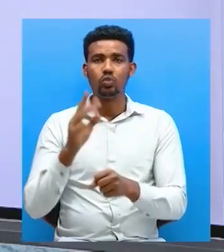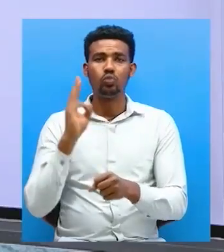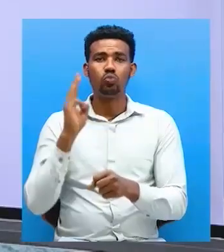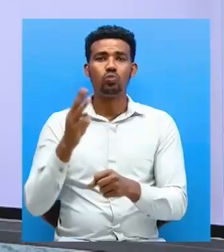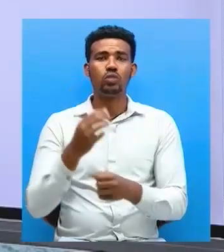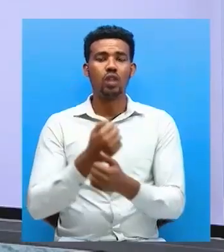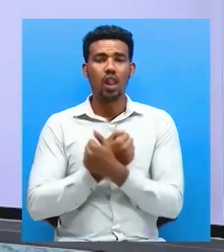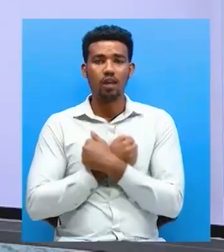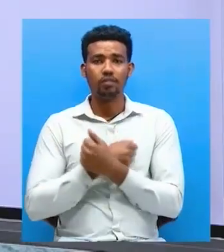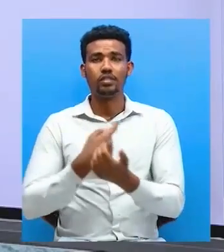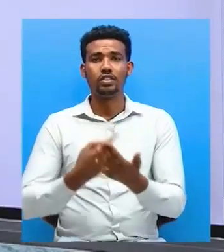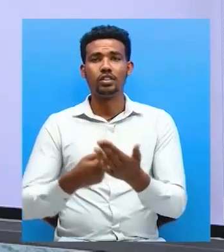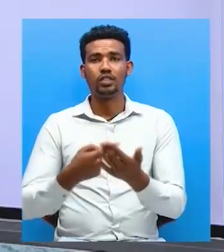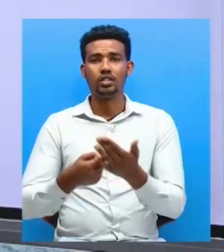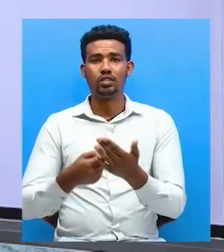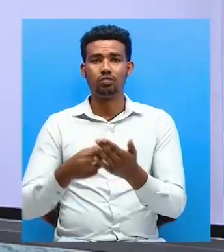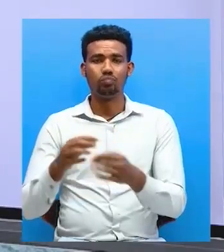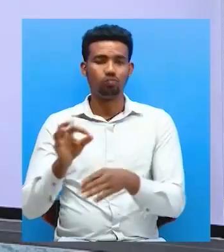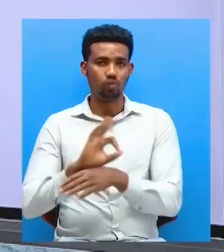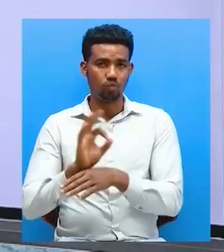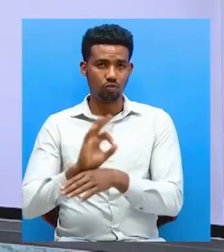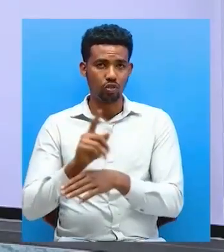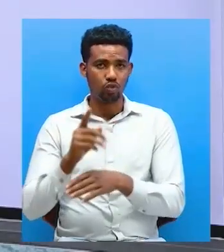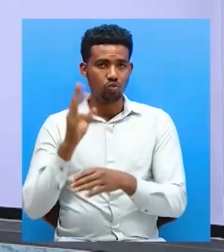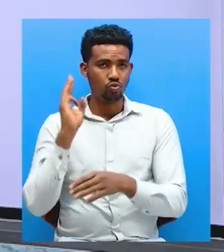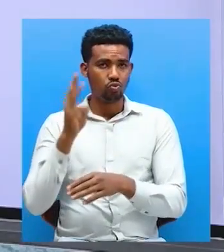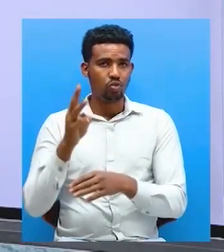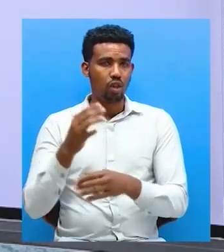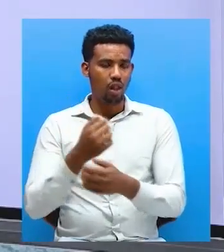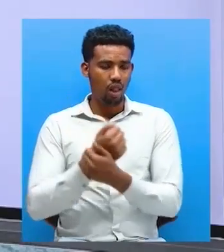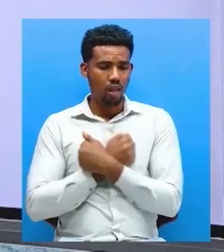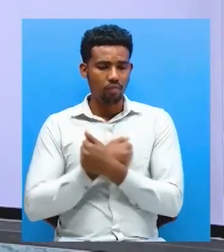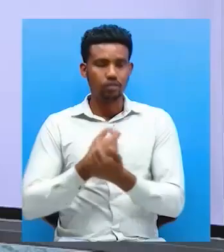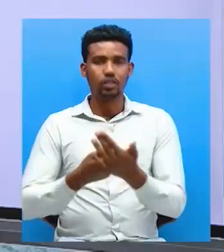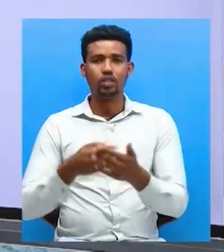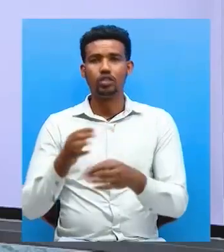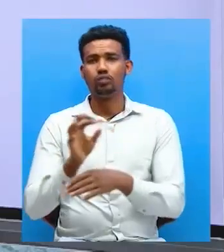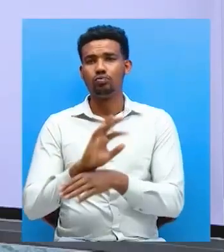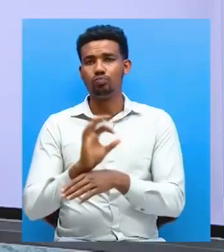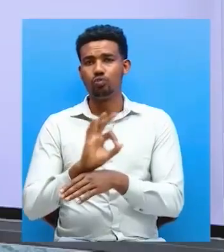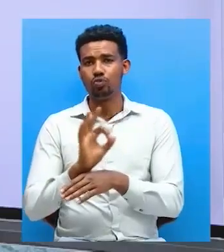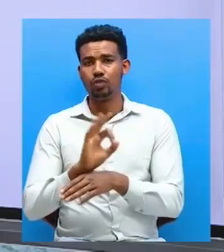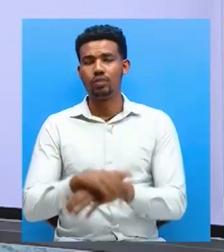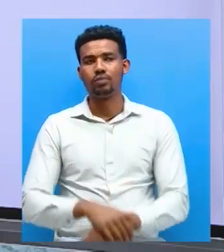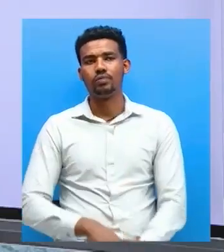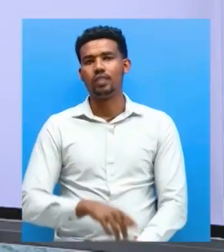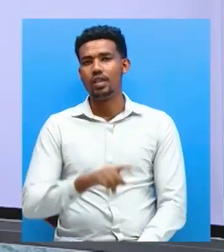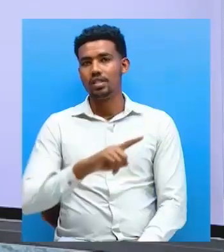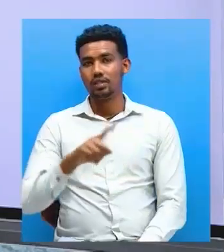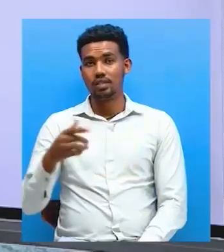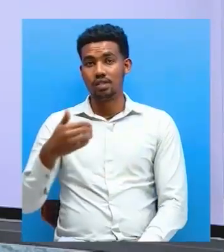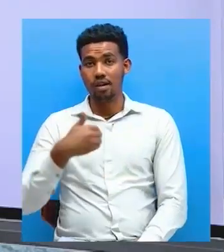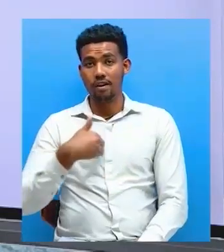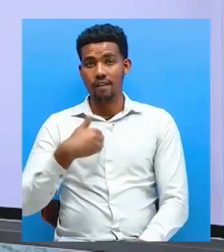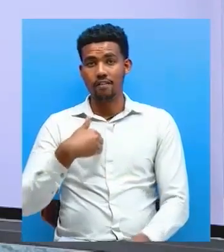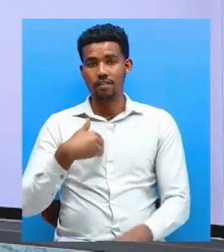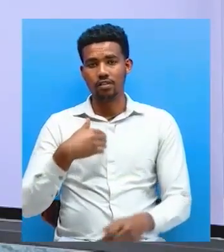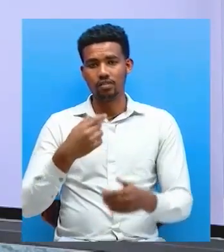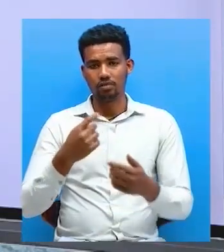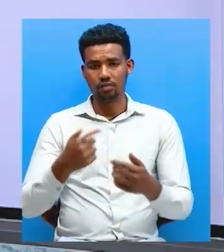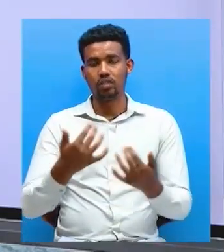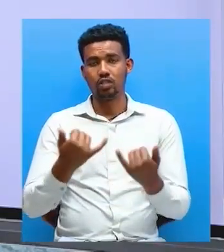love this movie. You would love this movie. They have just